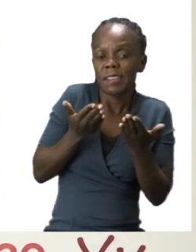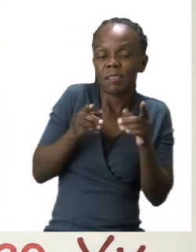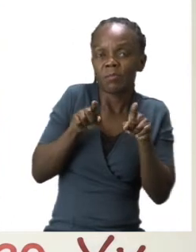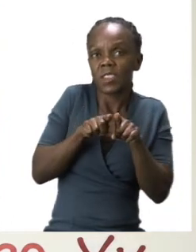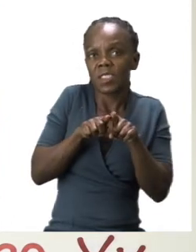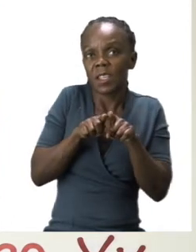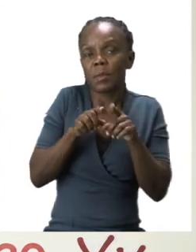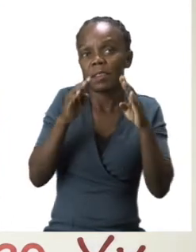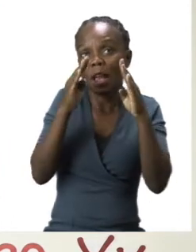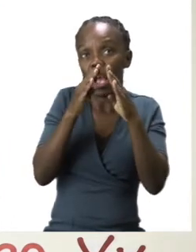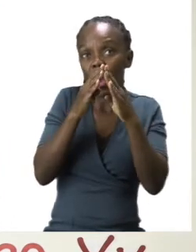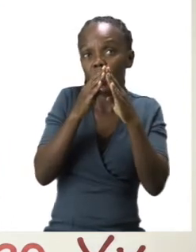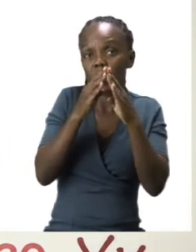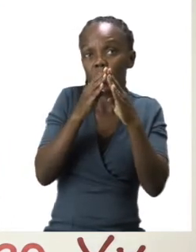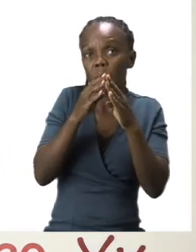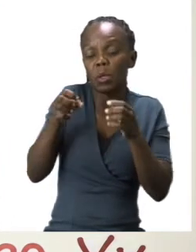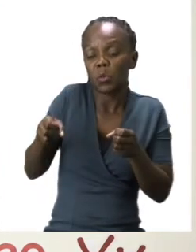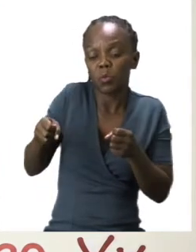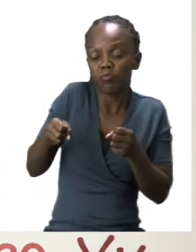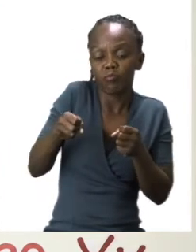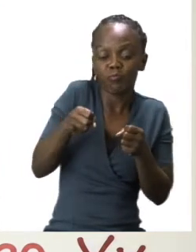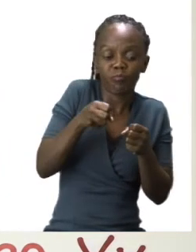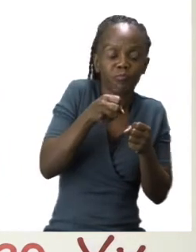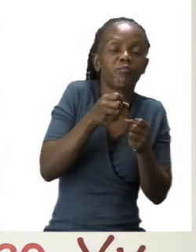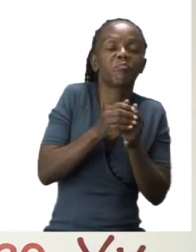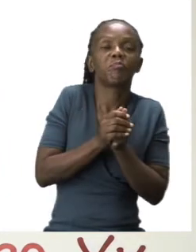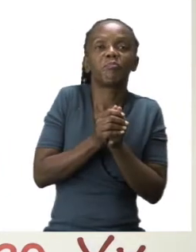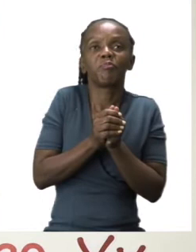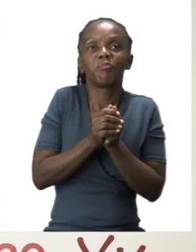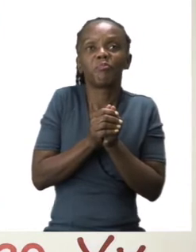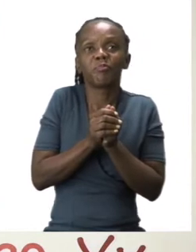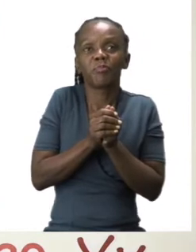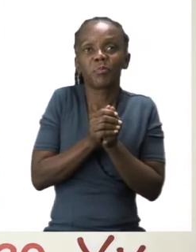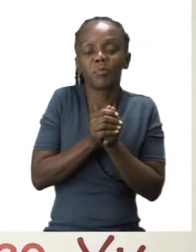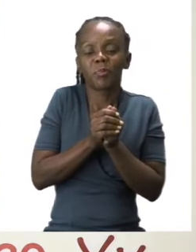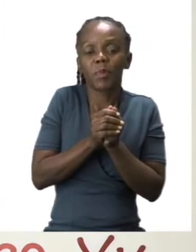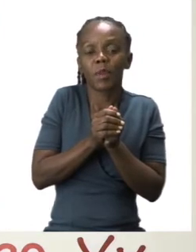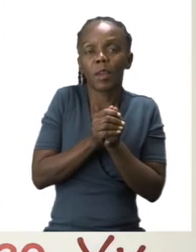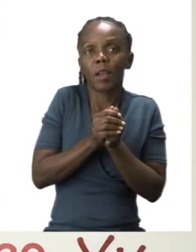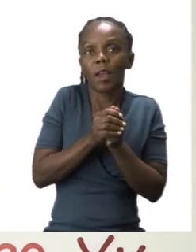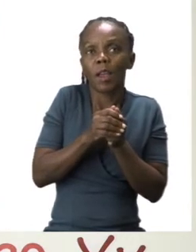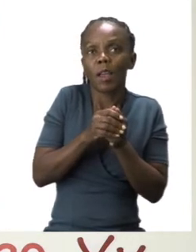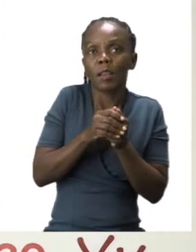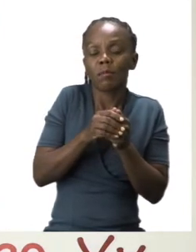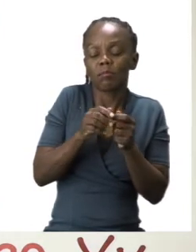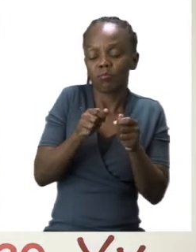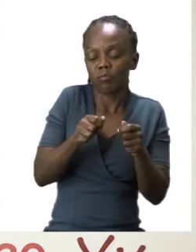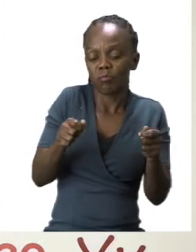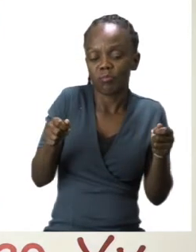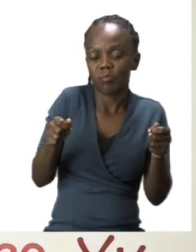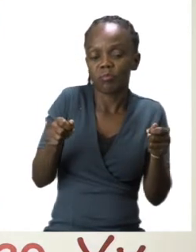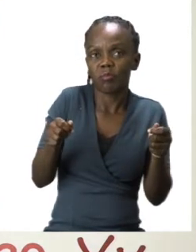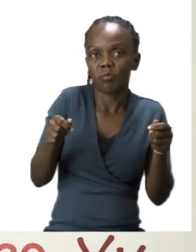up and put it in a special bag. And then you can take it out of that bag and lay it down